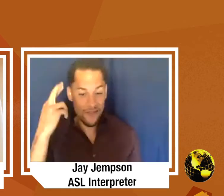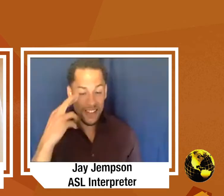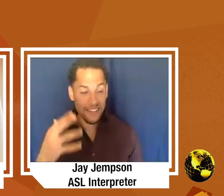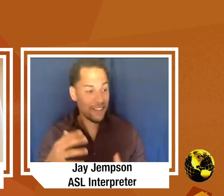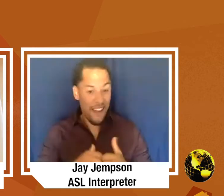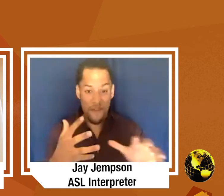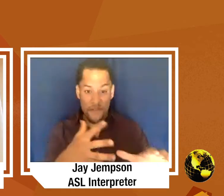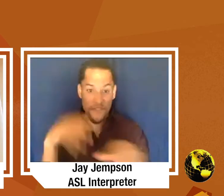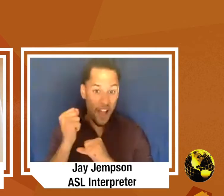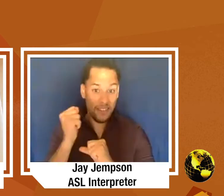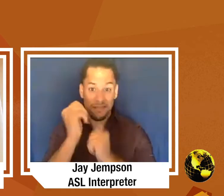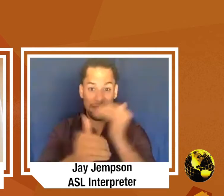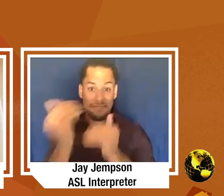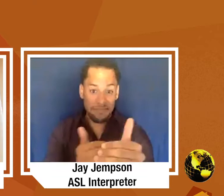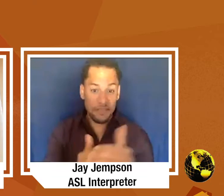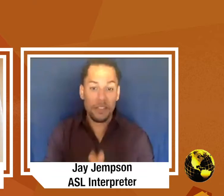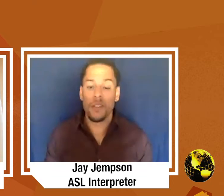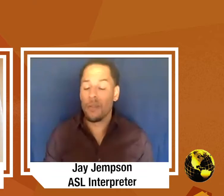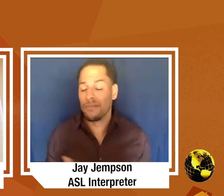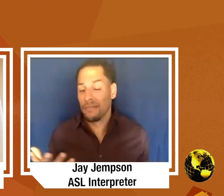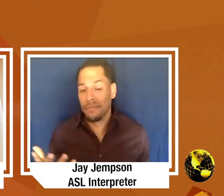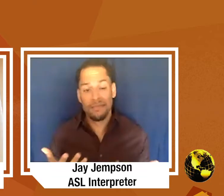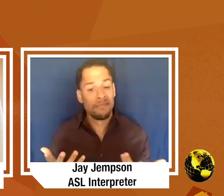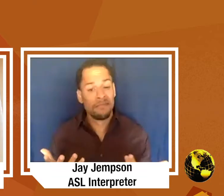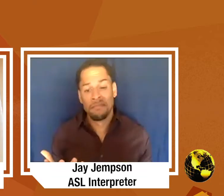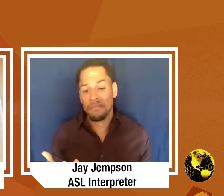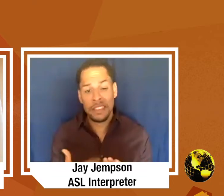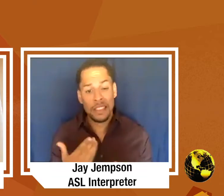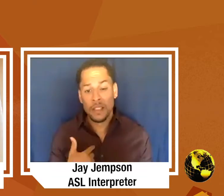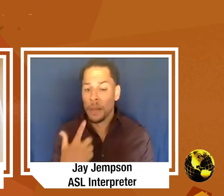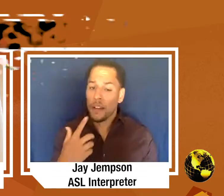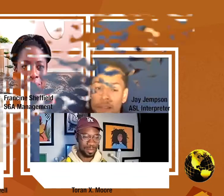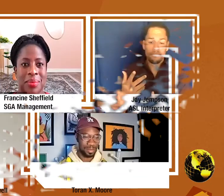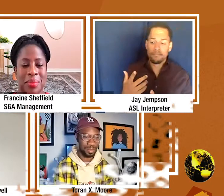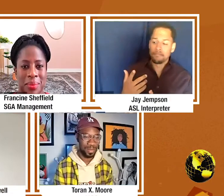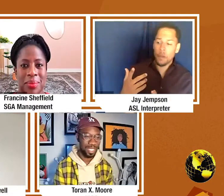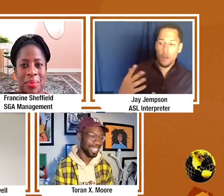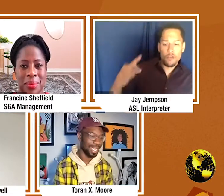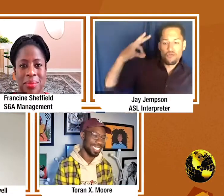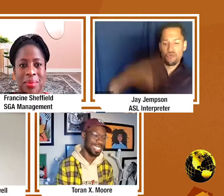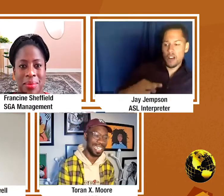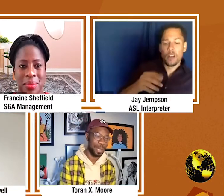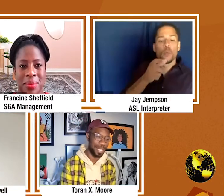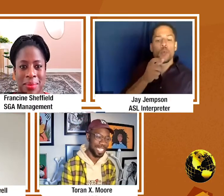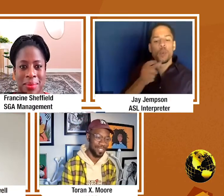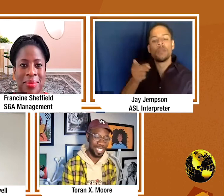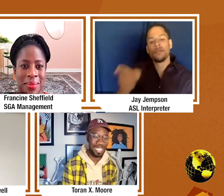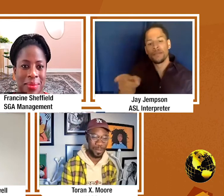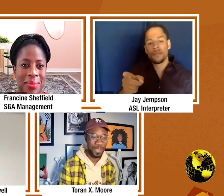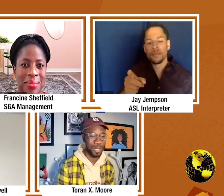are. So it was a no-brainer for me. And, you know, I give credit to the staff of IABD,